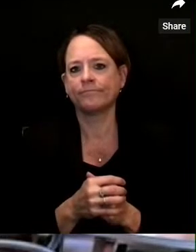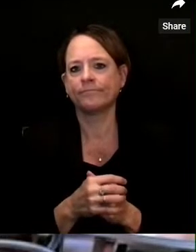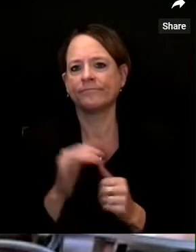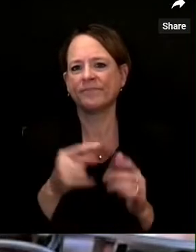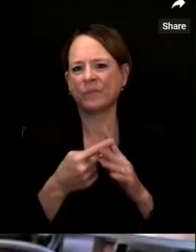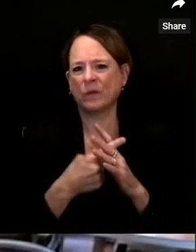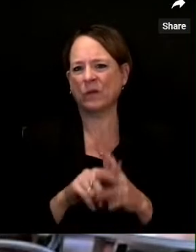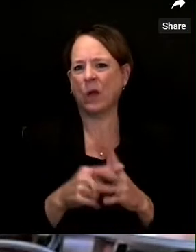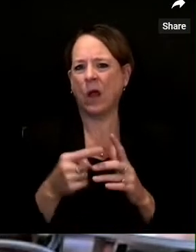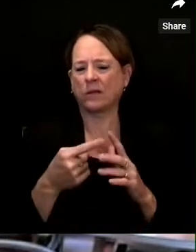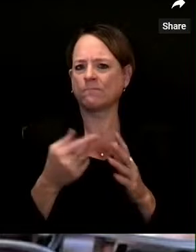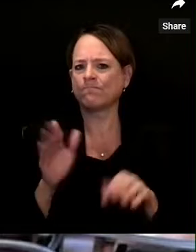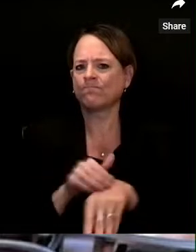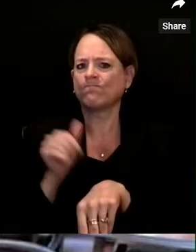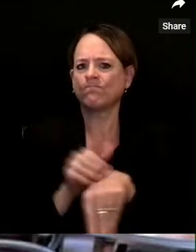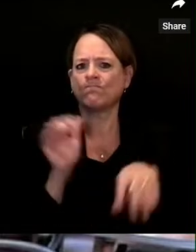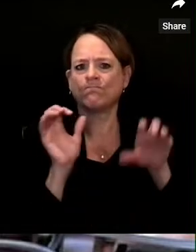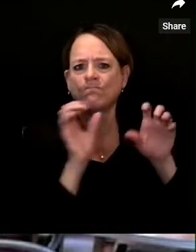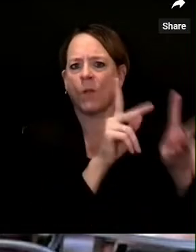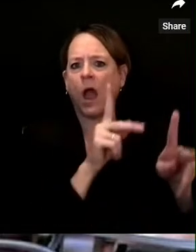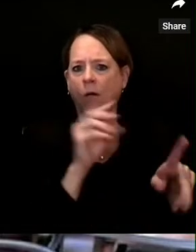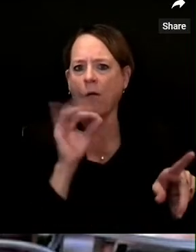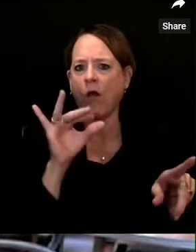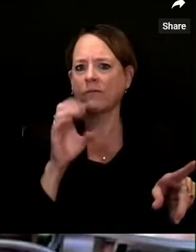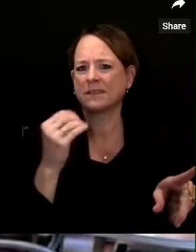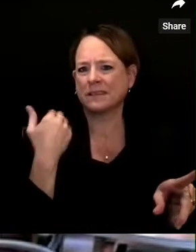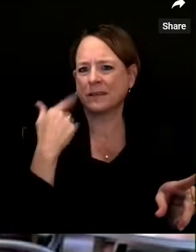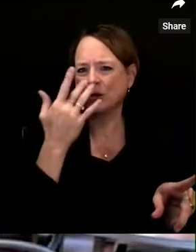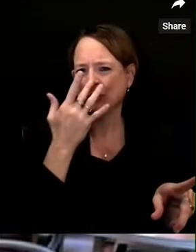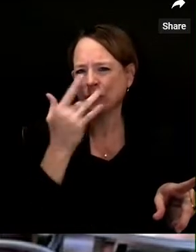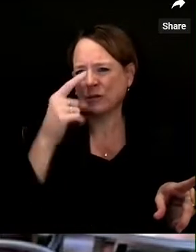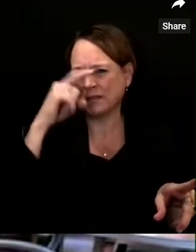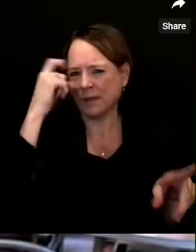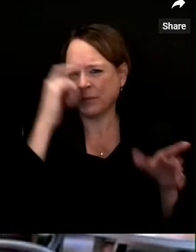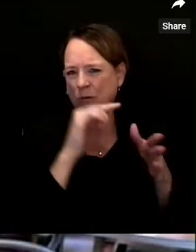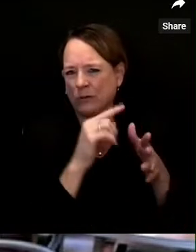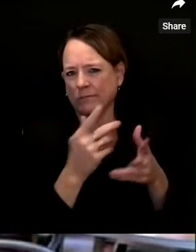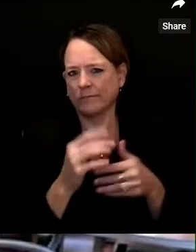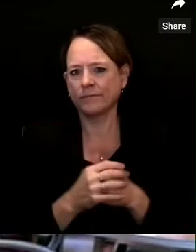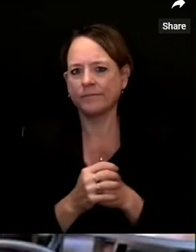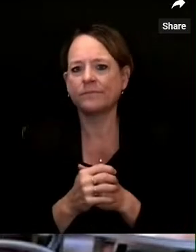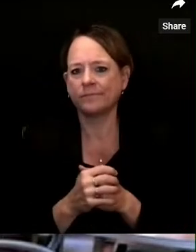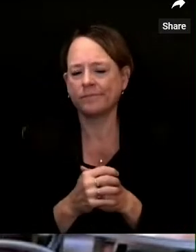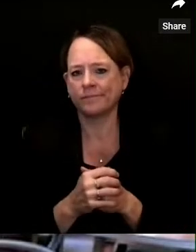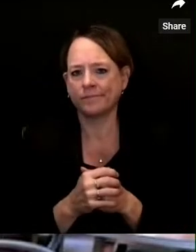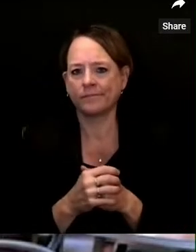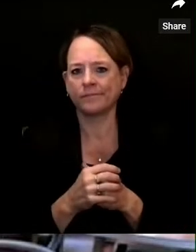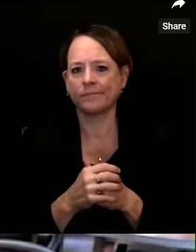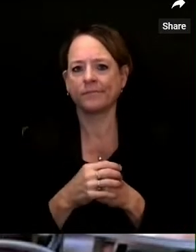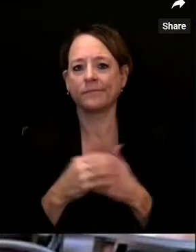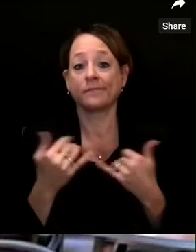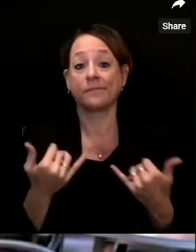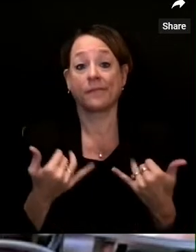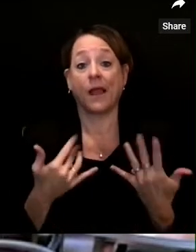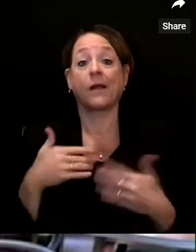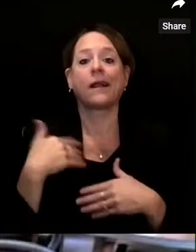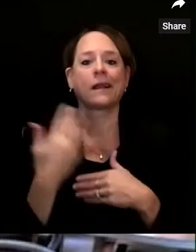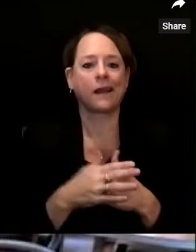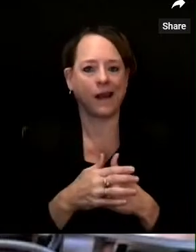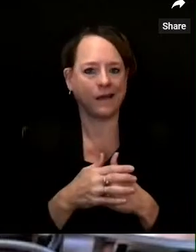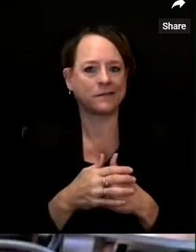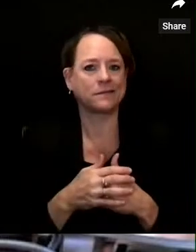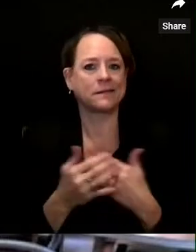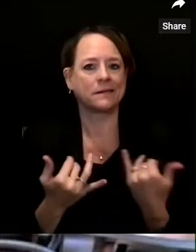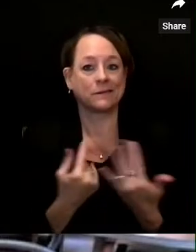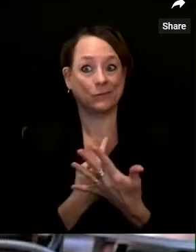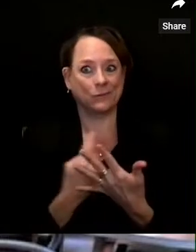next phase of that return to the office started this week as we had more parents whose children were back in